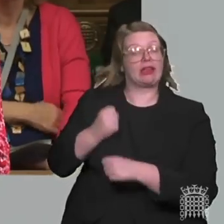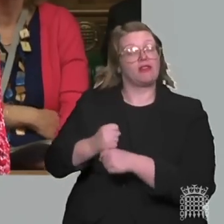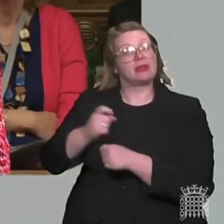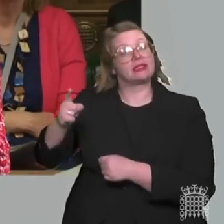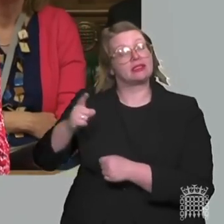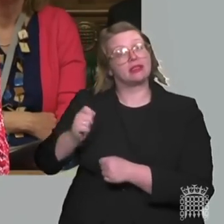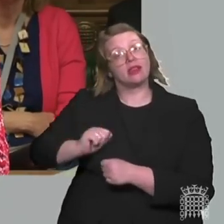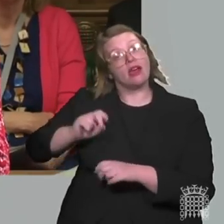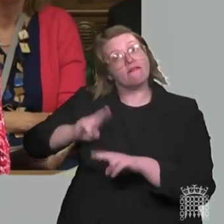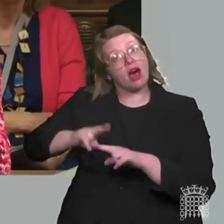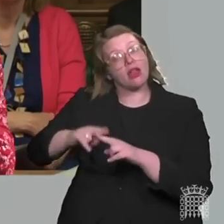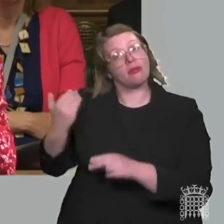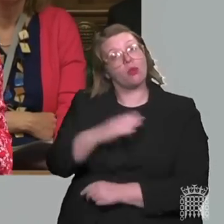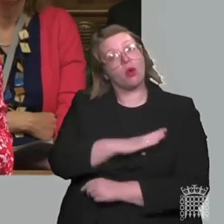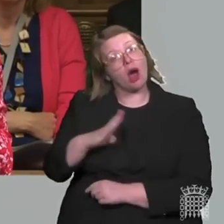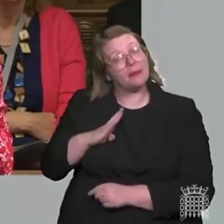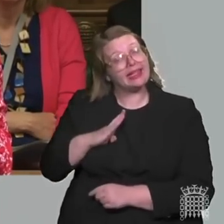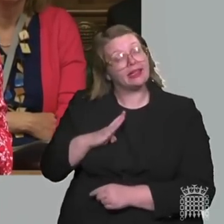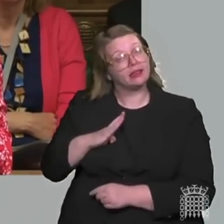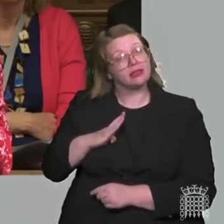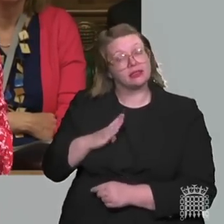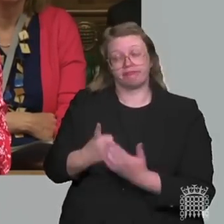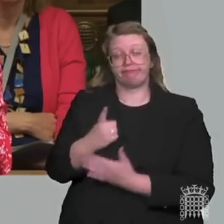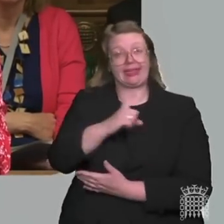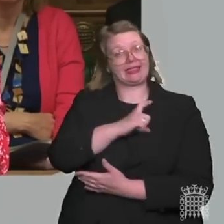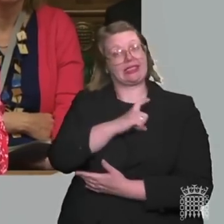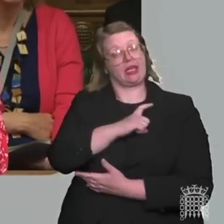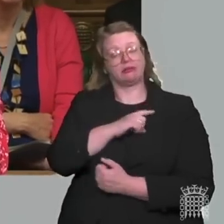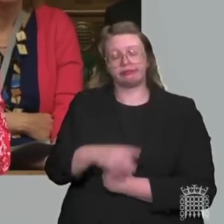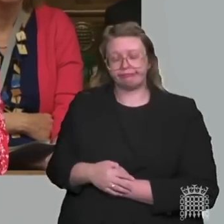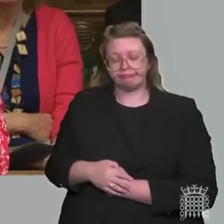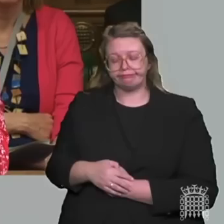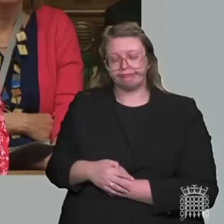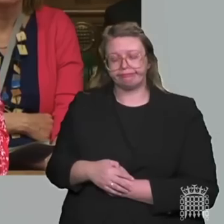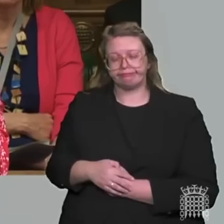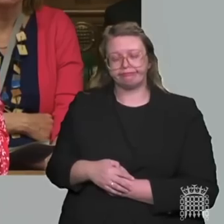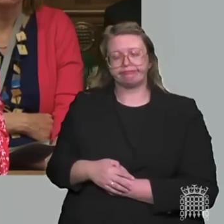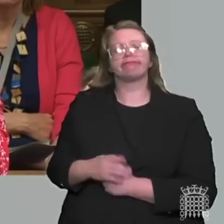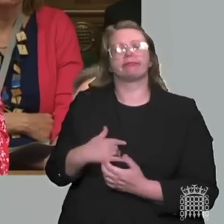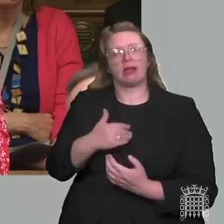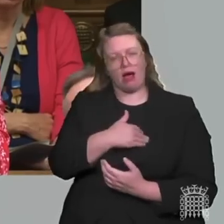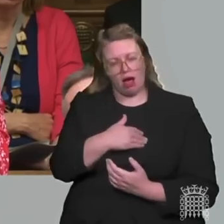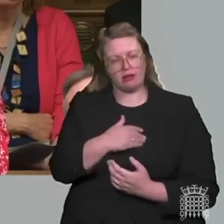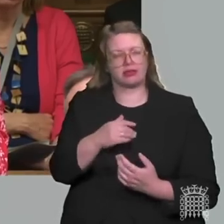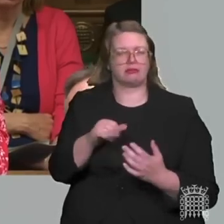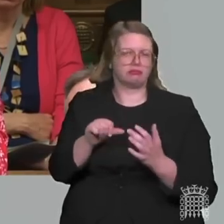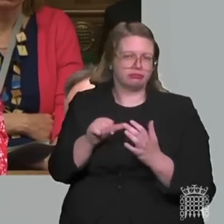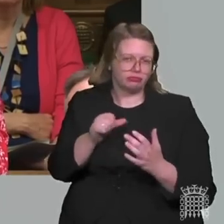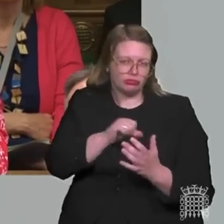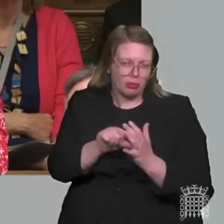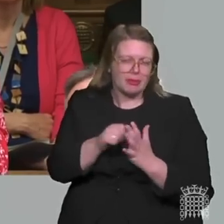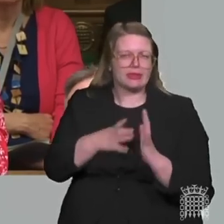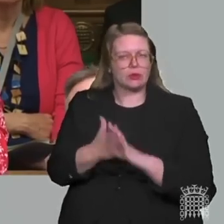developed serious heart problem. His next appointment is scheduled for November. In the cost of living crisis, my constituent paid for private